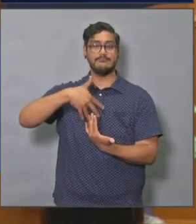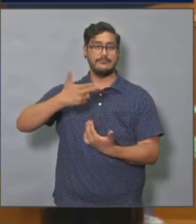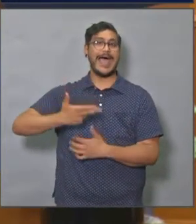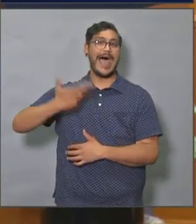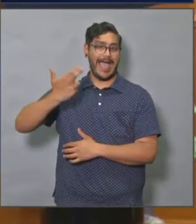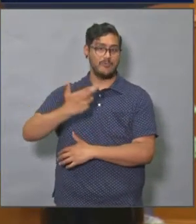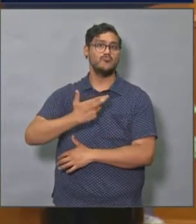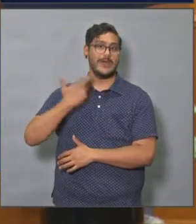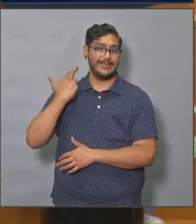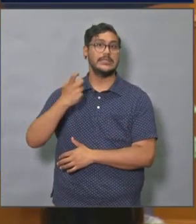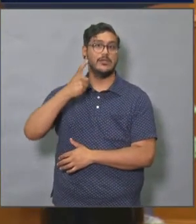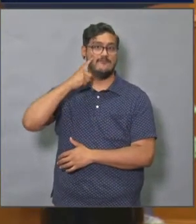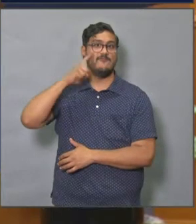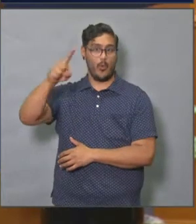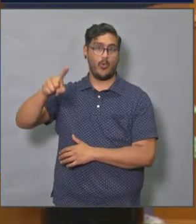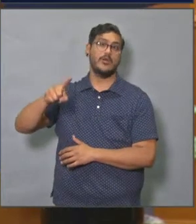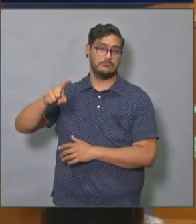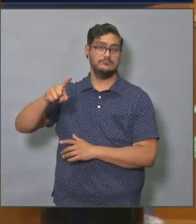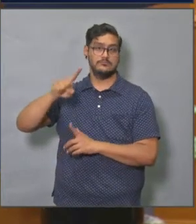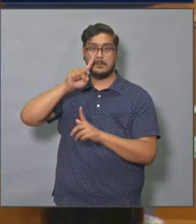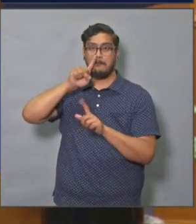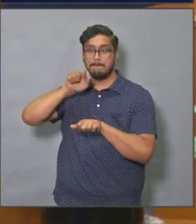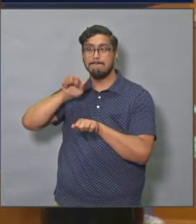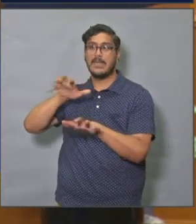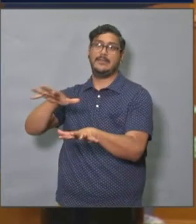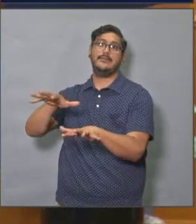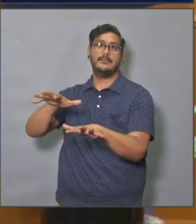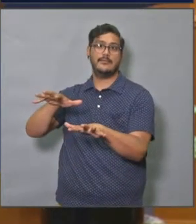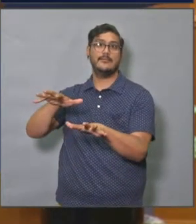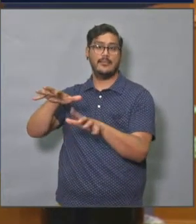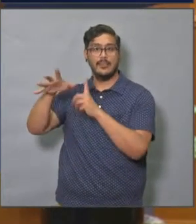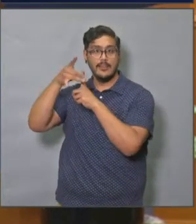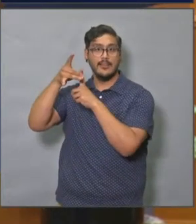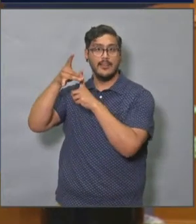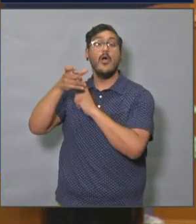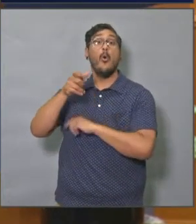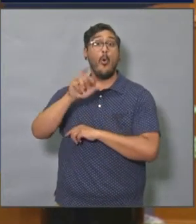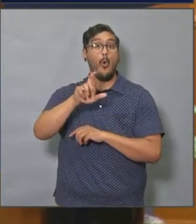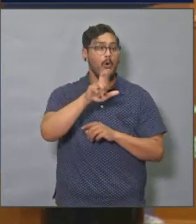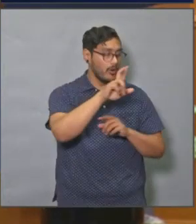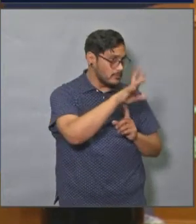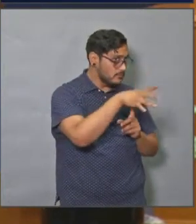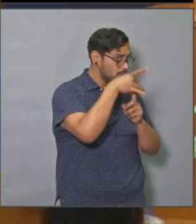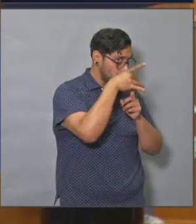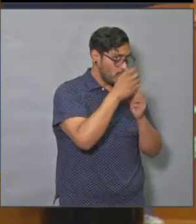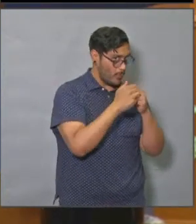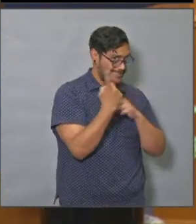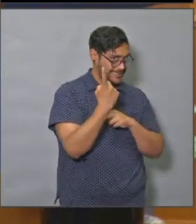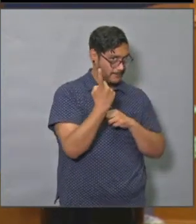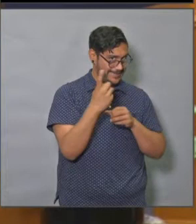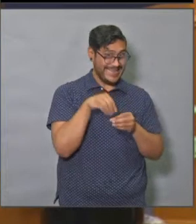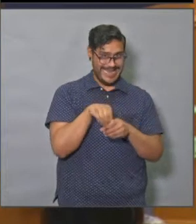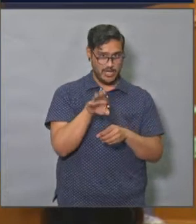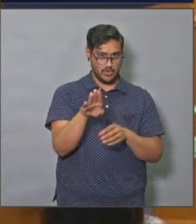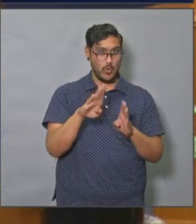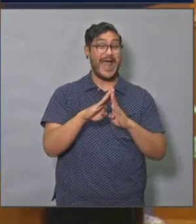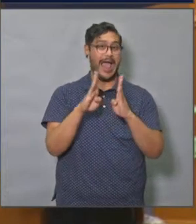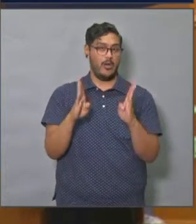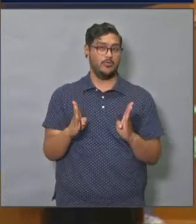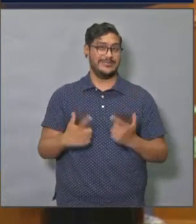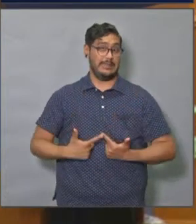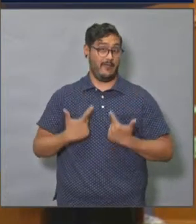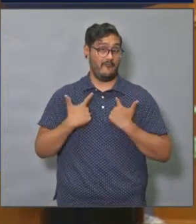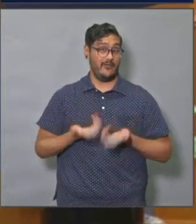of being able to pass on the infection or become infected, somebody you're living with, somebody in your